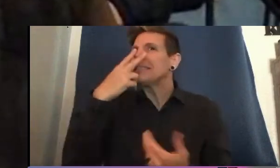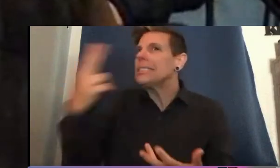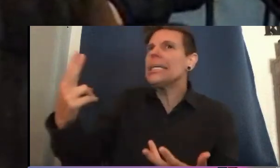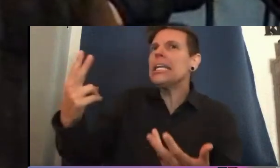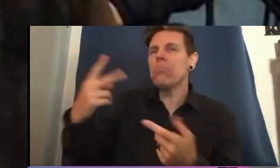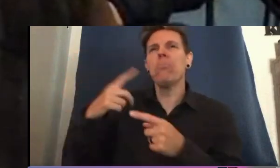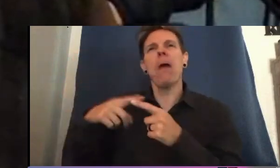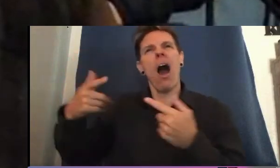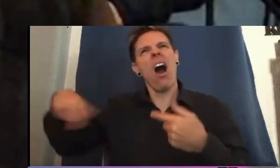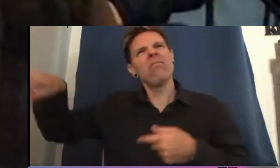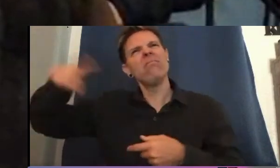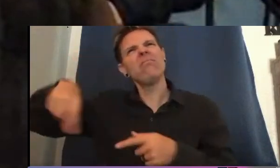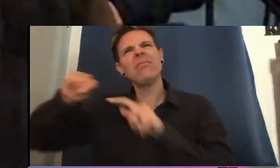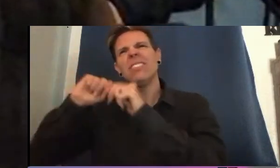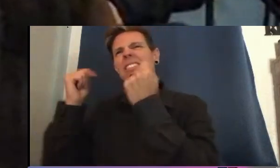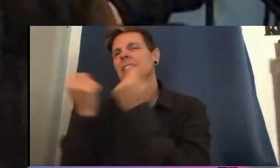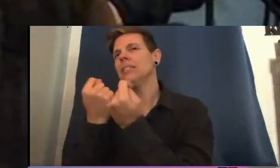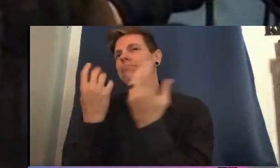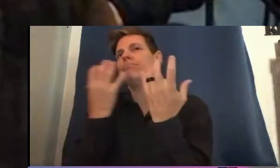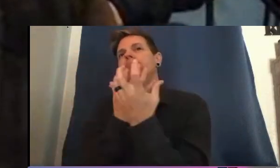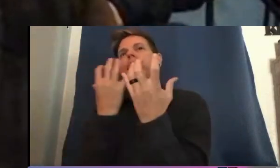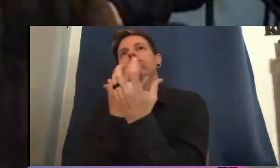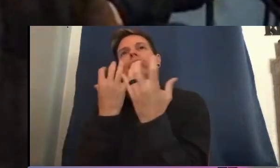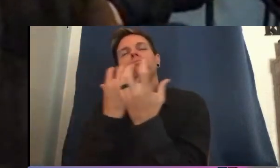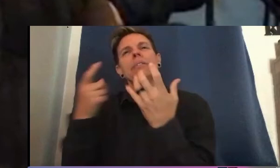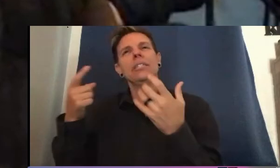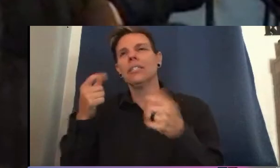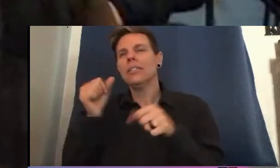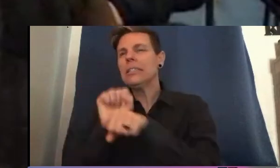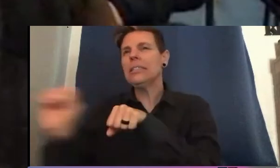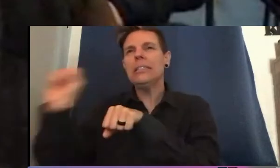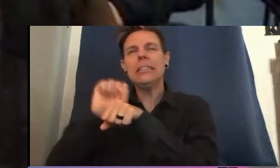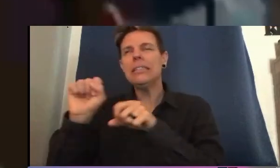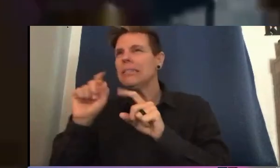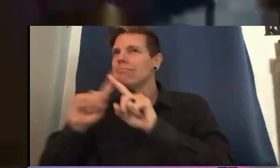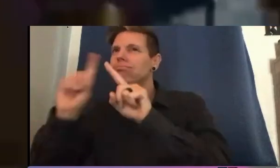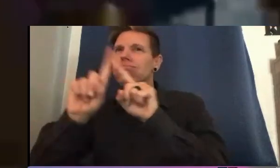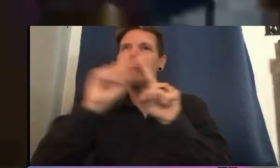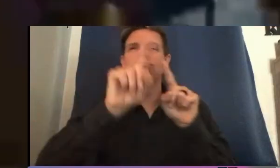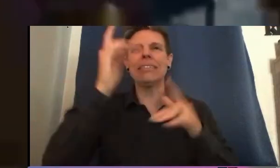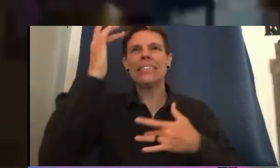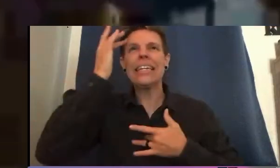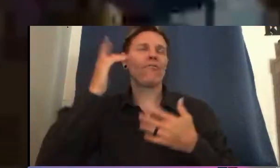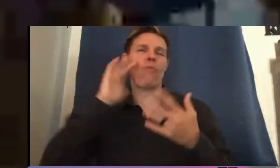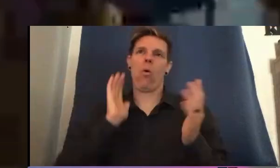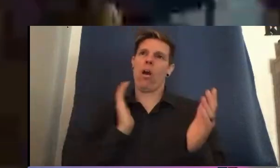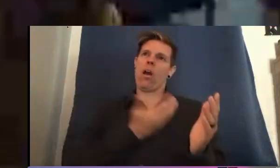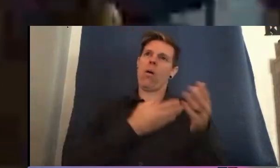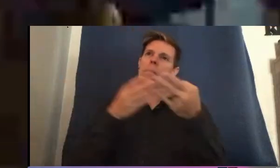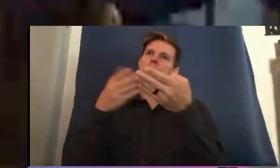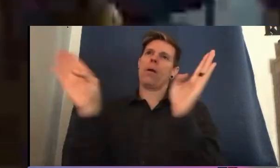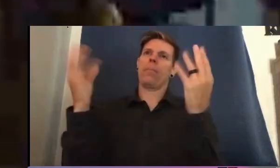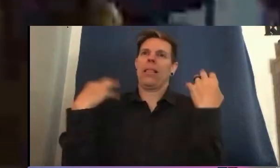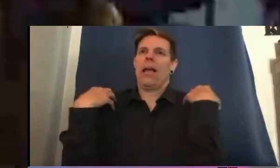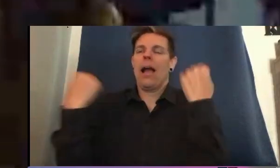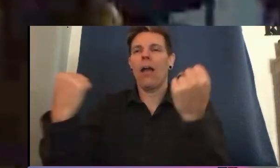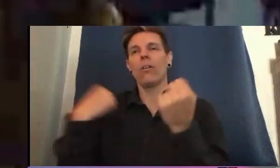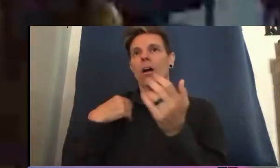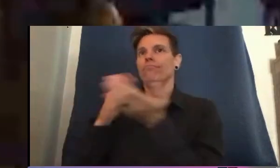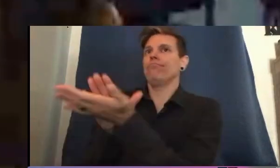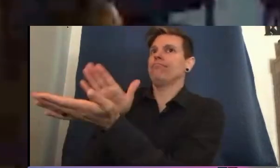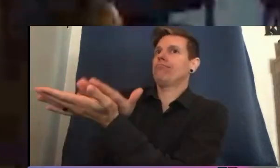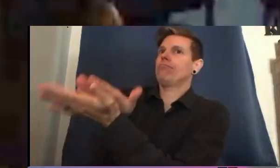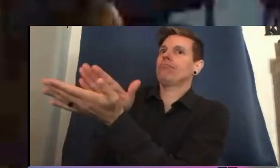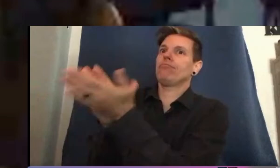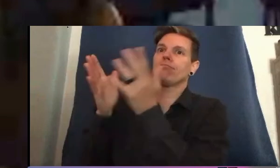stellar. We've got a quality, stellar team for local public health, and I can't say enough to all of their expertise and their tireless work. So that